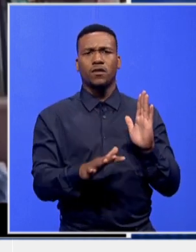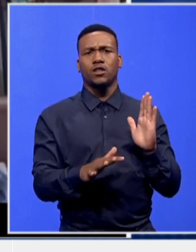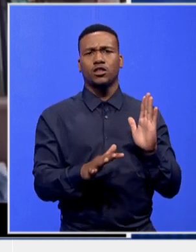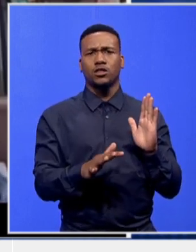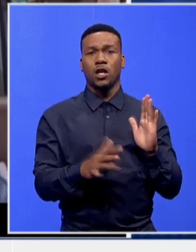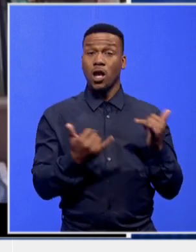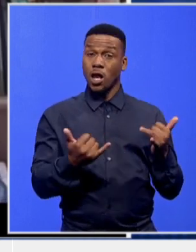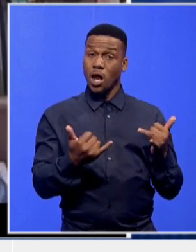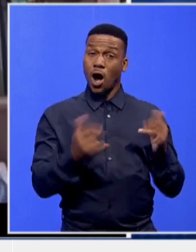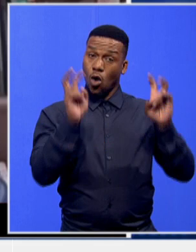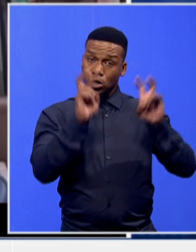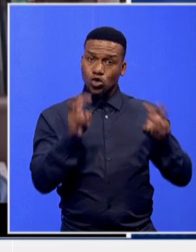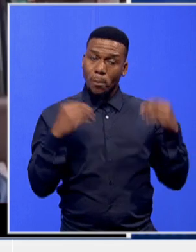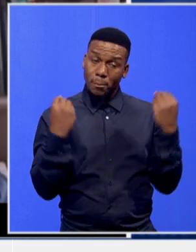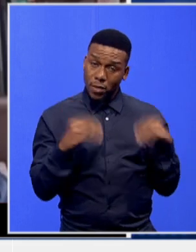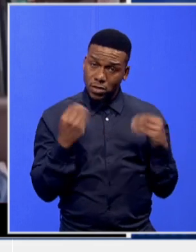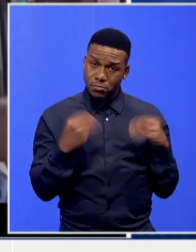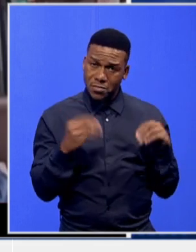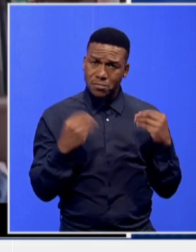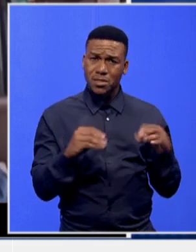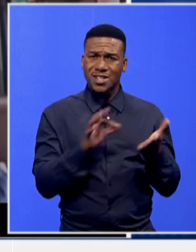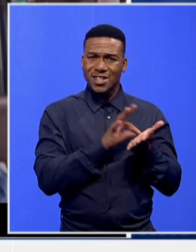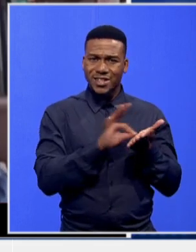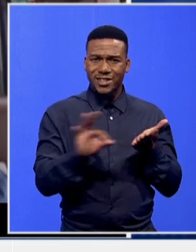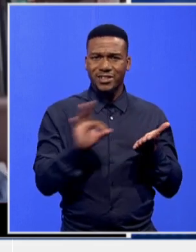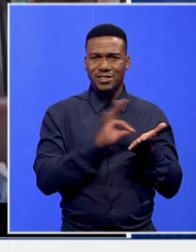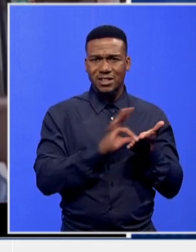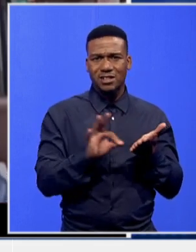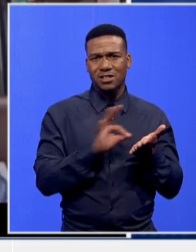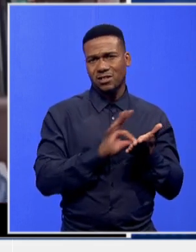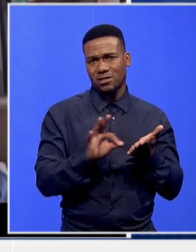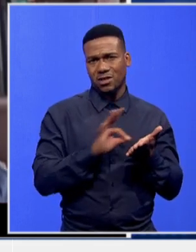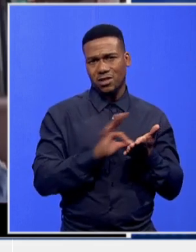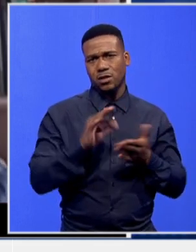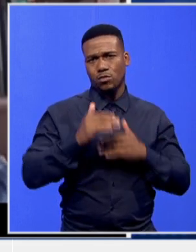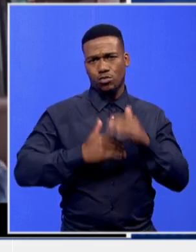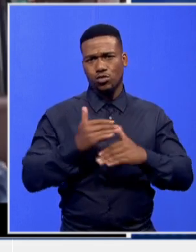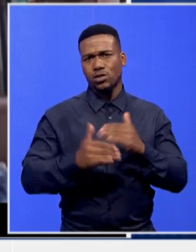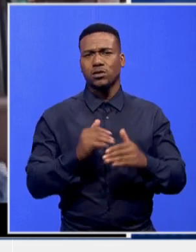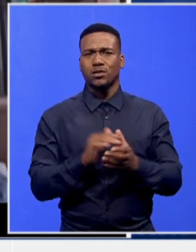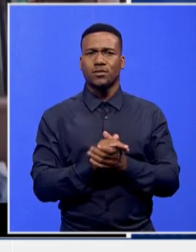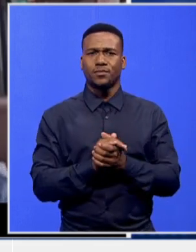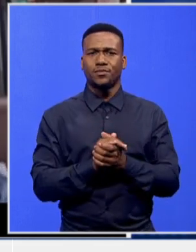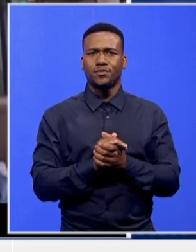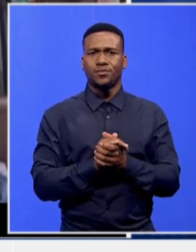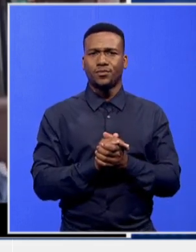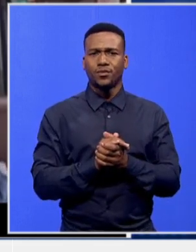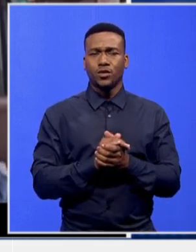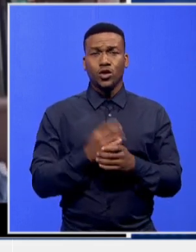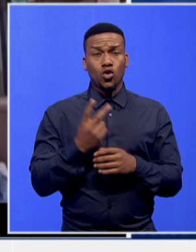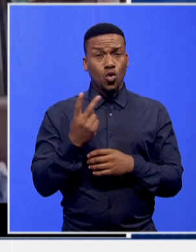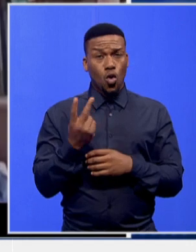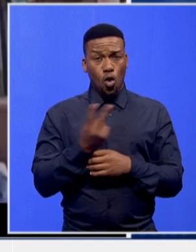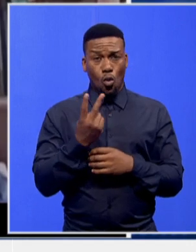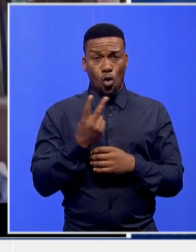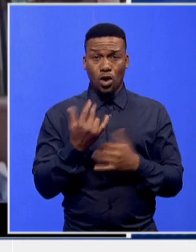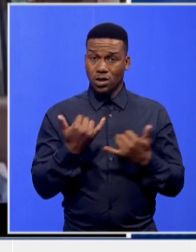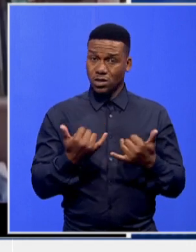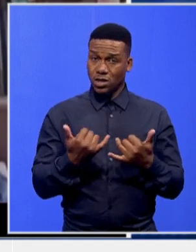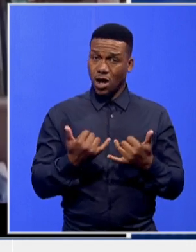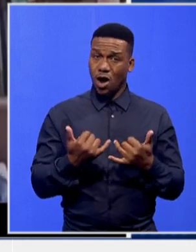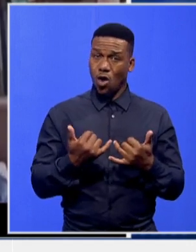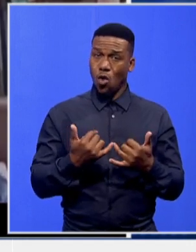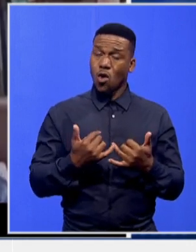with the cleaning up process. The only benefit to Eskom is that it will allow us now a couple